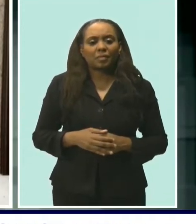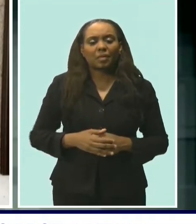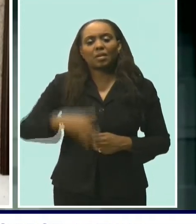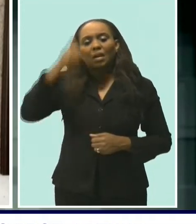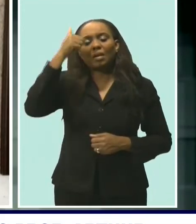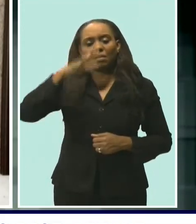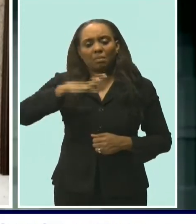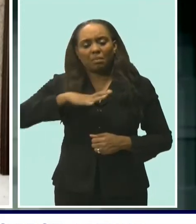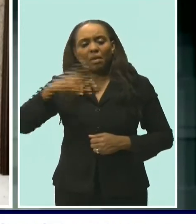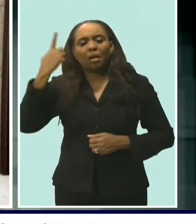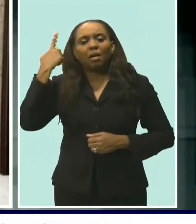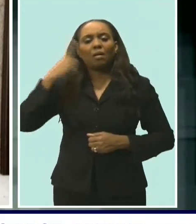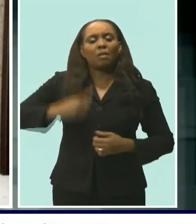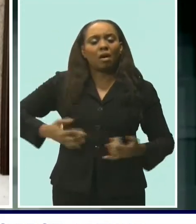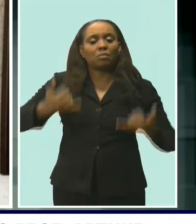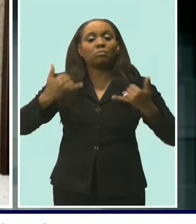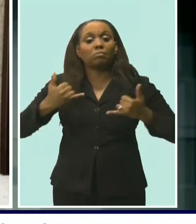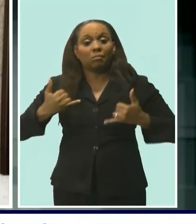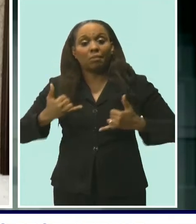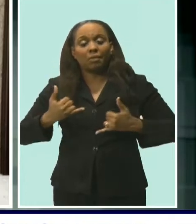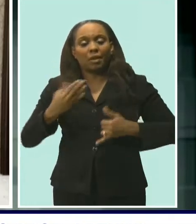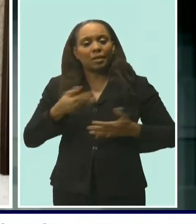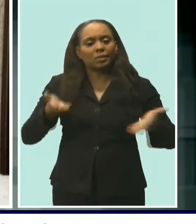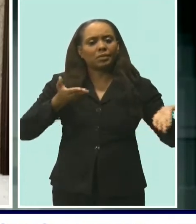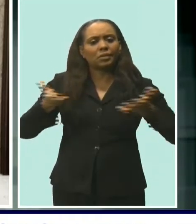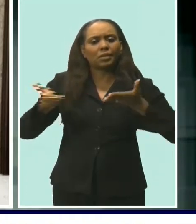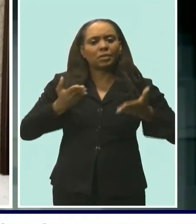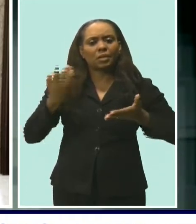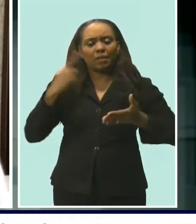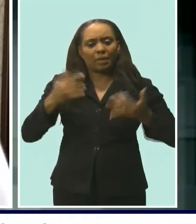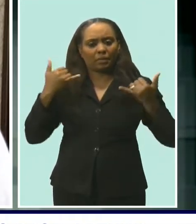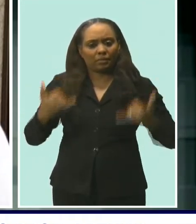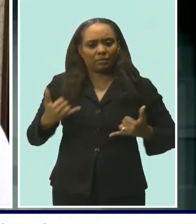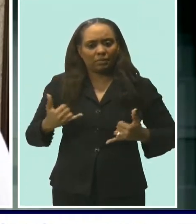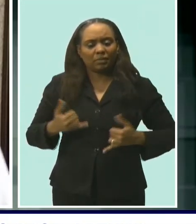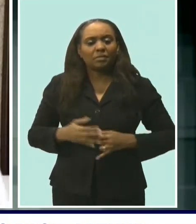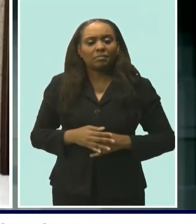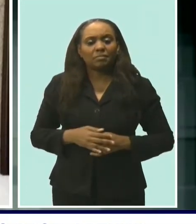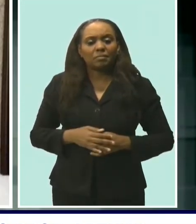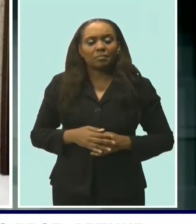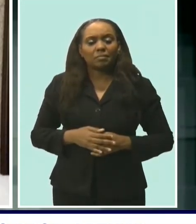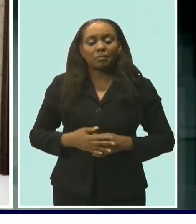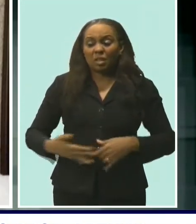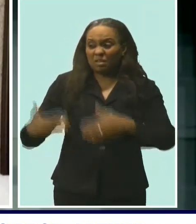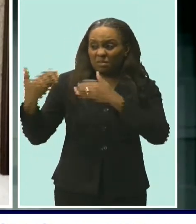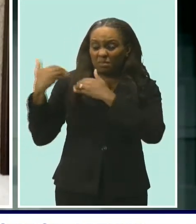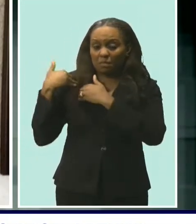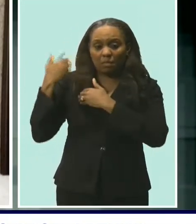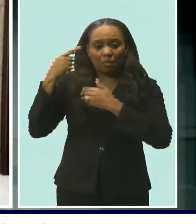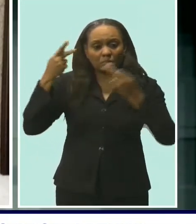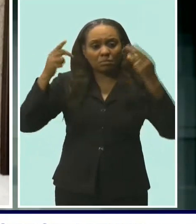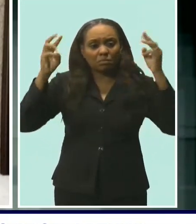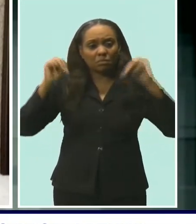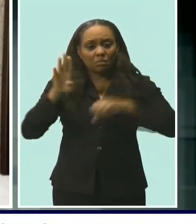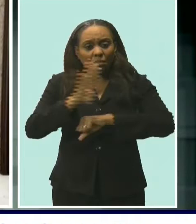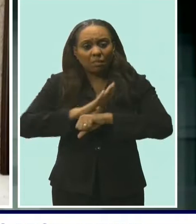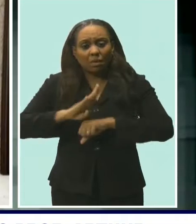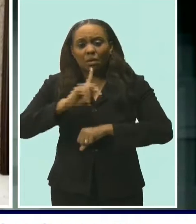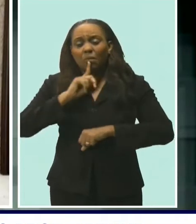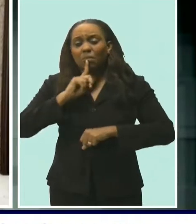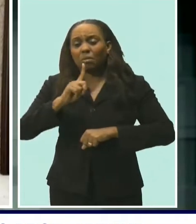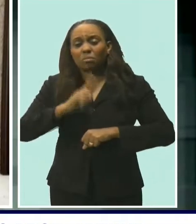time and for the times in which he served. He discharged his duty as Prime Minister of Barbados and